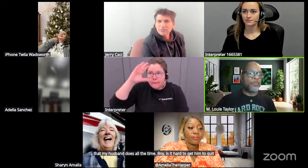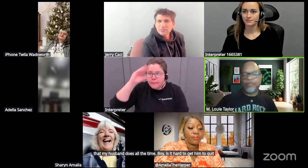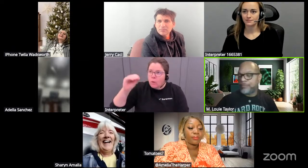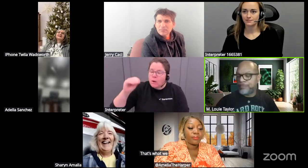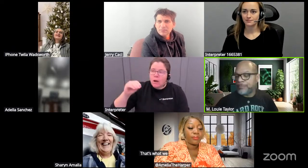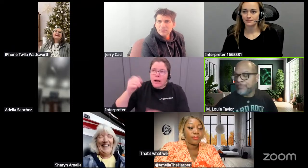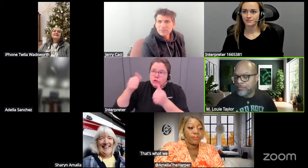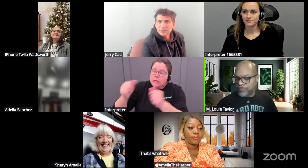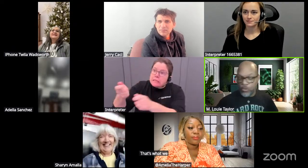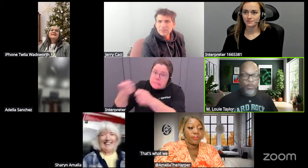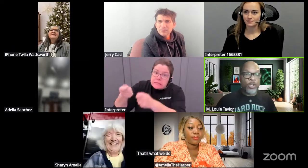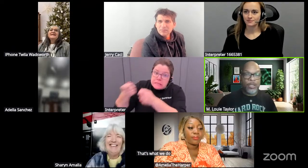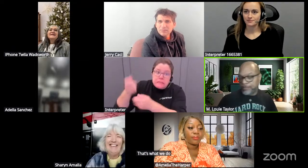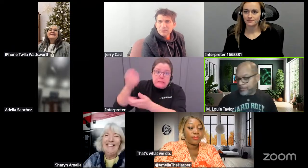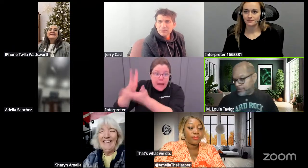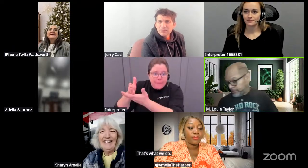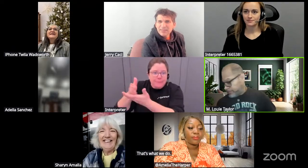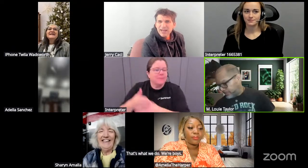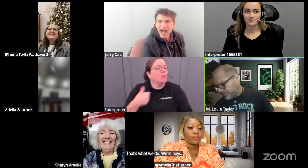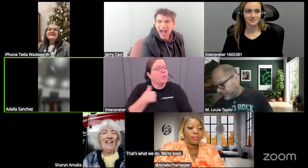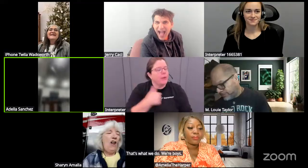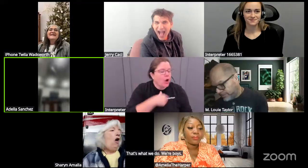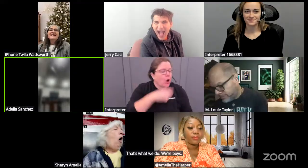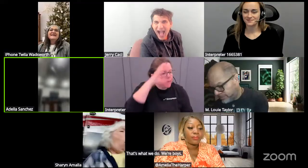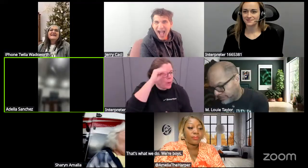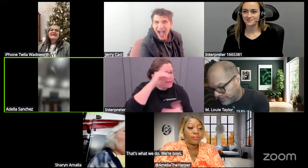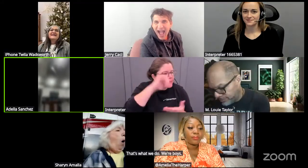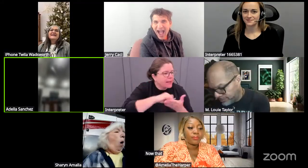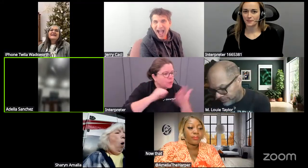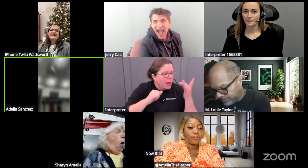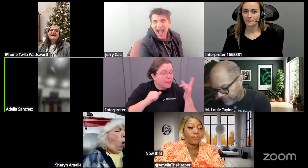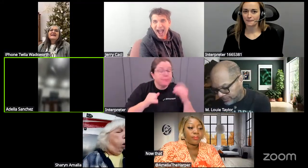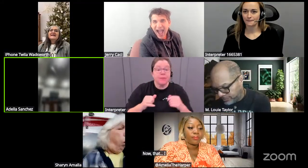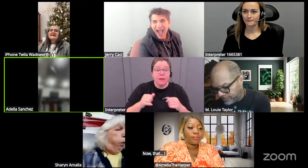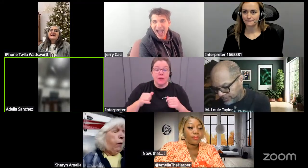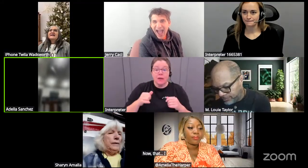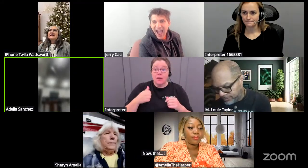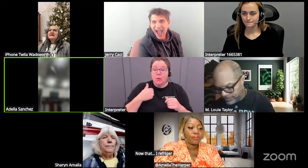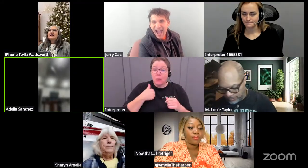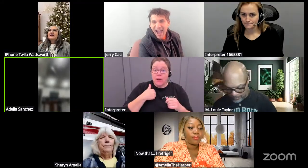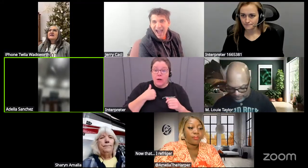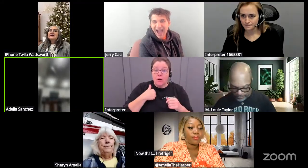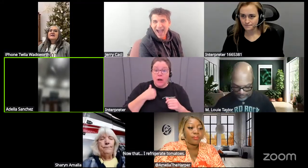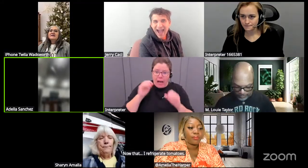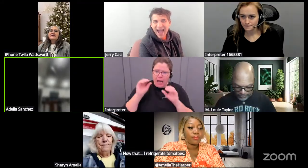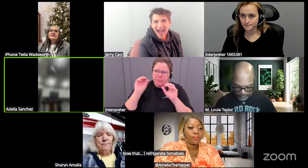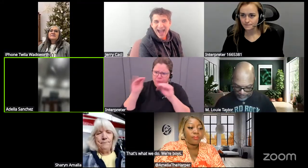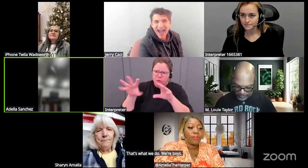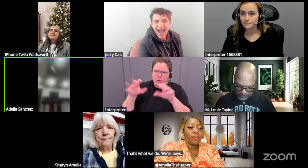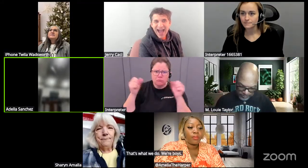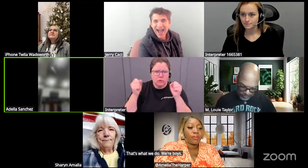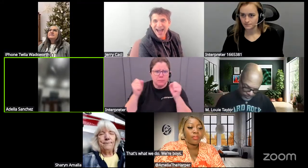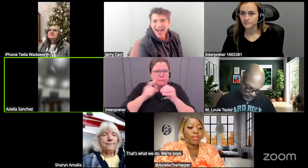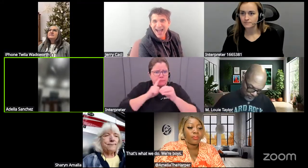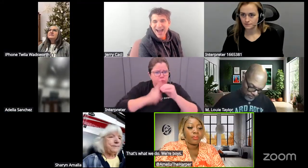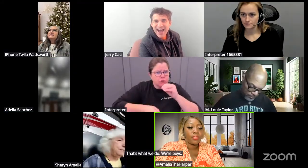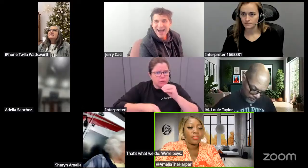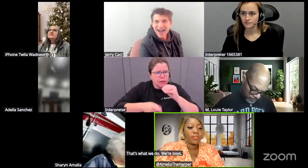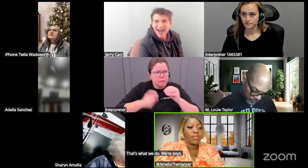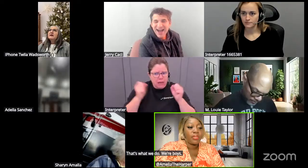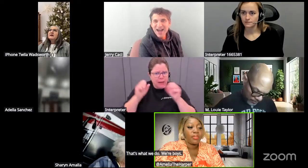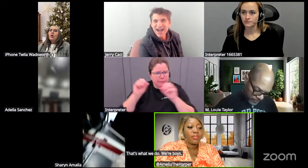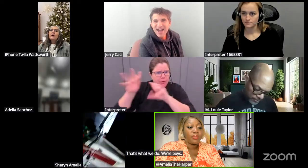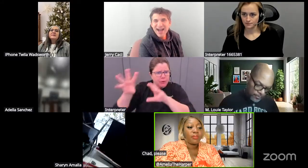do. We're boys. Yeah, that I refrigerate tomatoes. Shut up, Yeah.